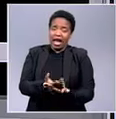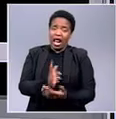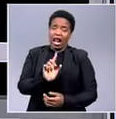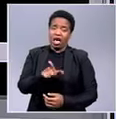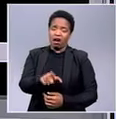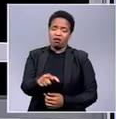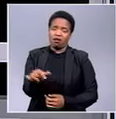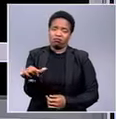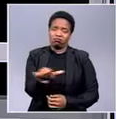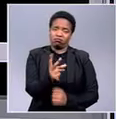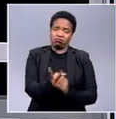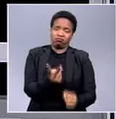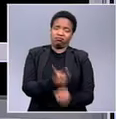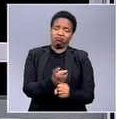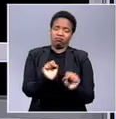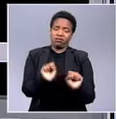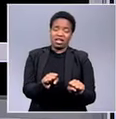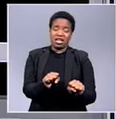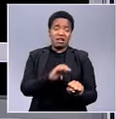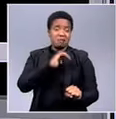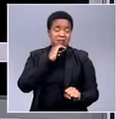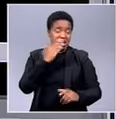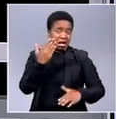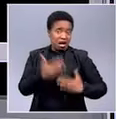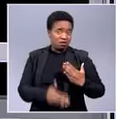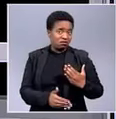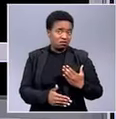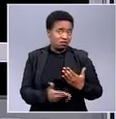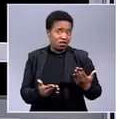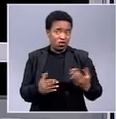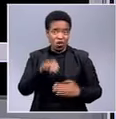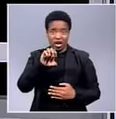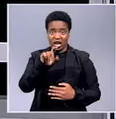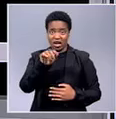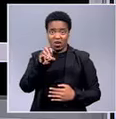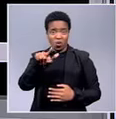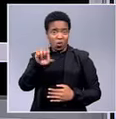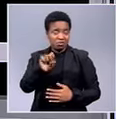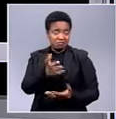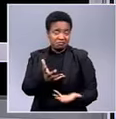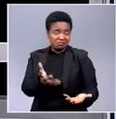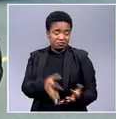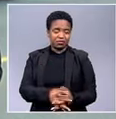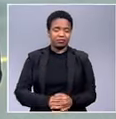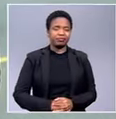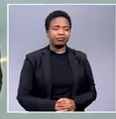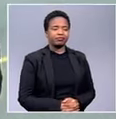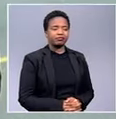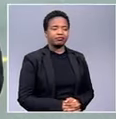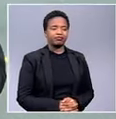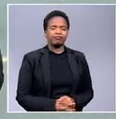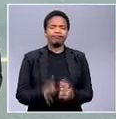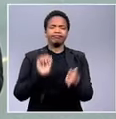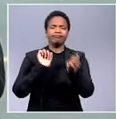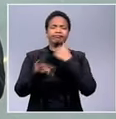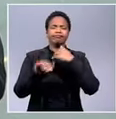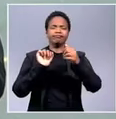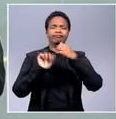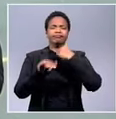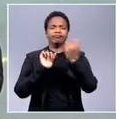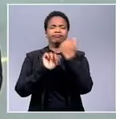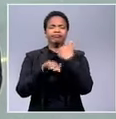need arises. Is this the end of the road for e-tolls? Our VOM Tila reports. Motorists who have racked up